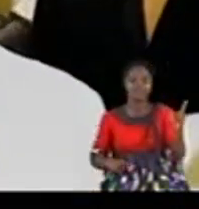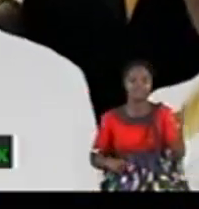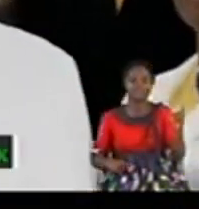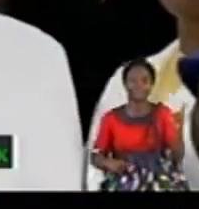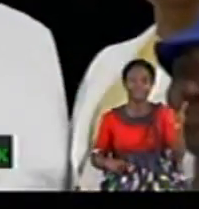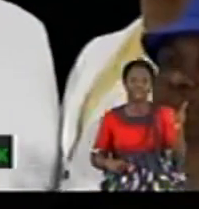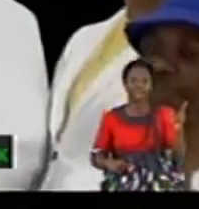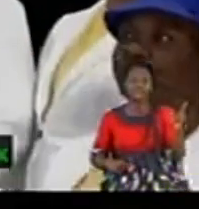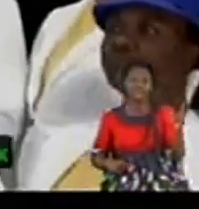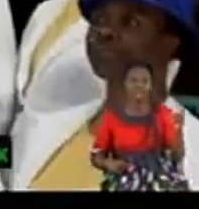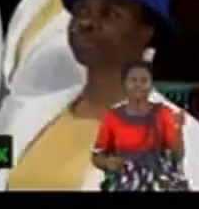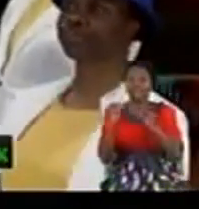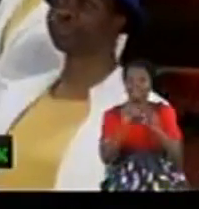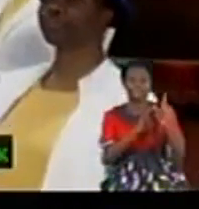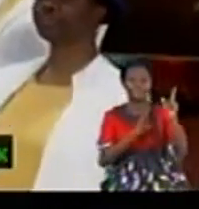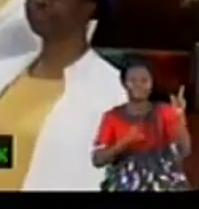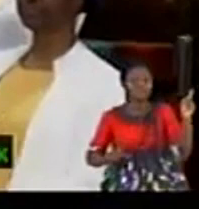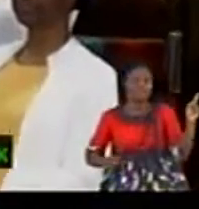Lord. Oh Lord.